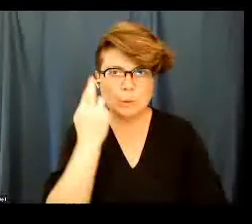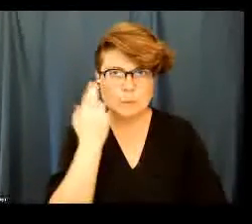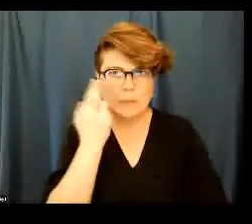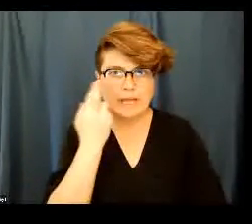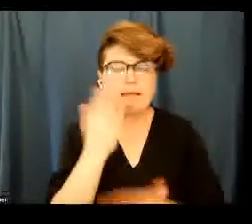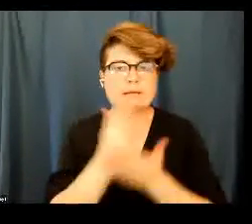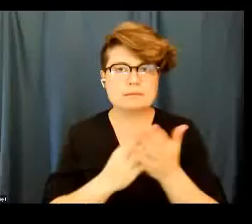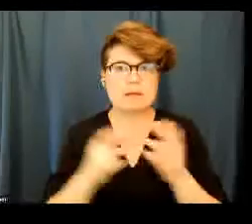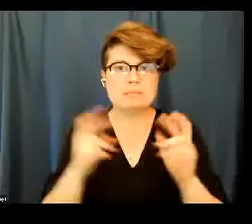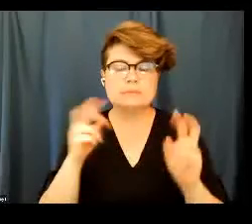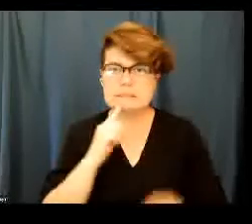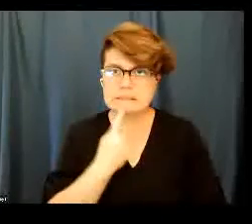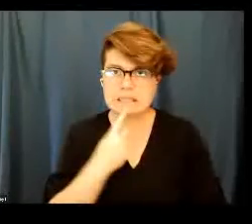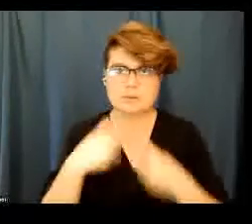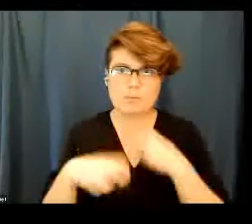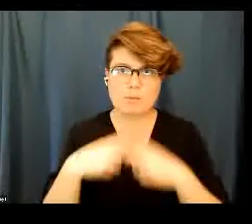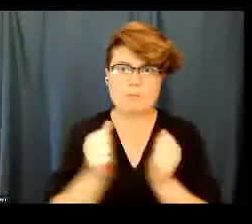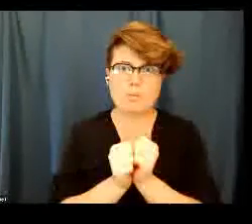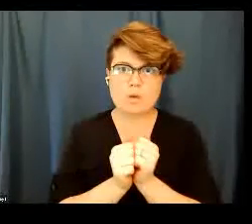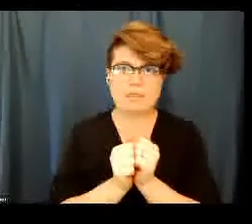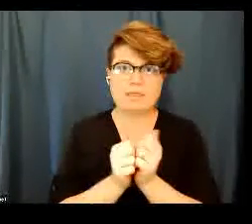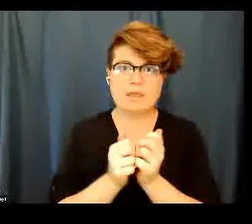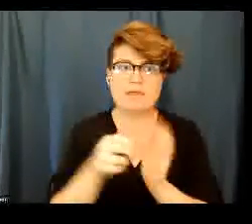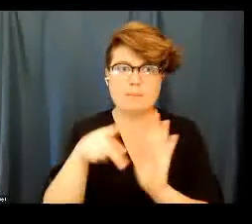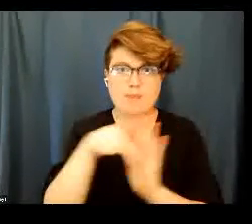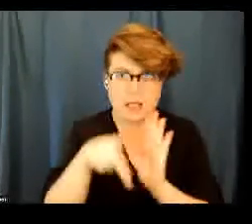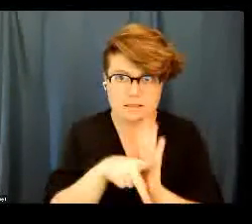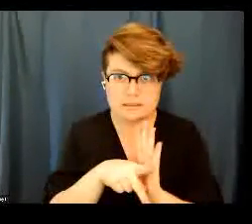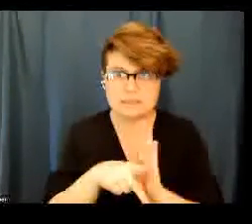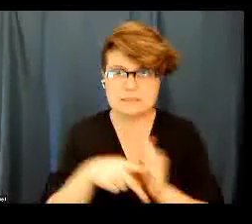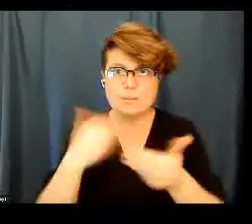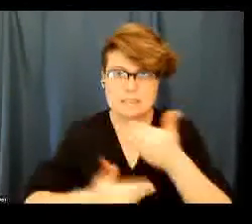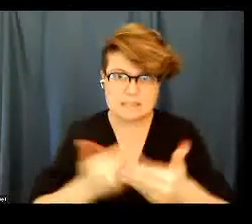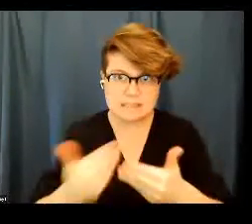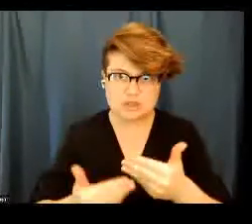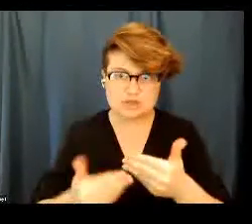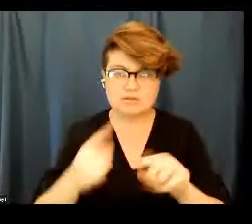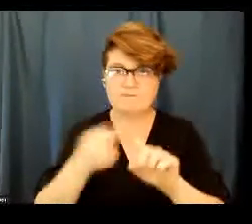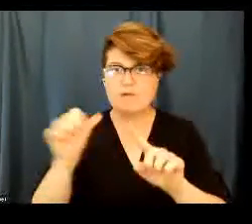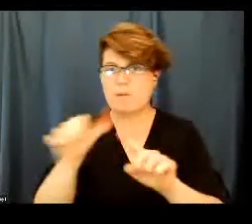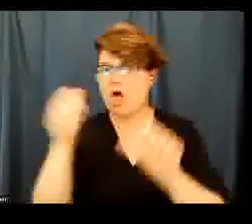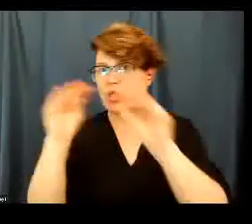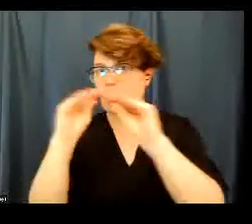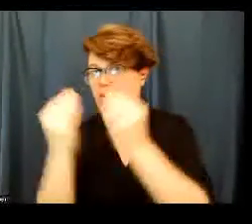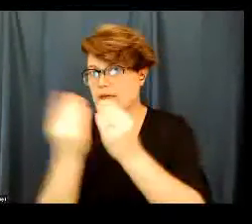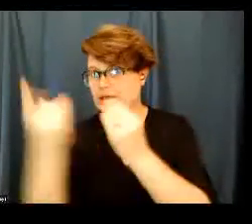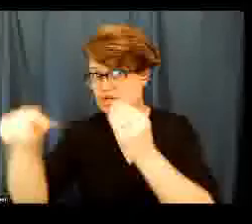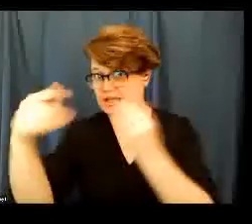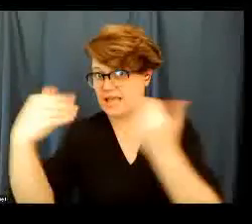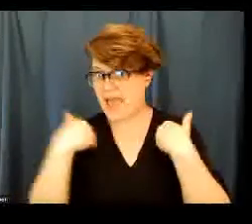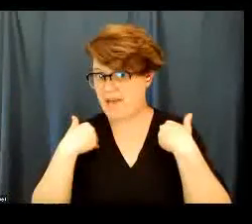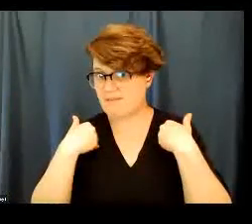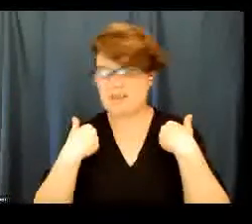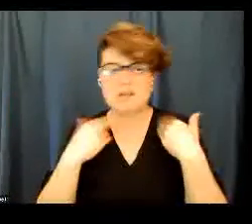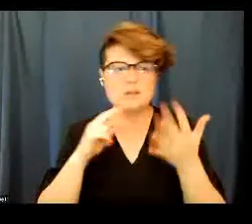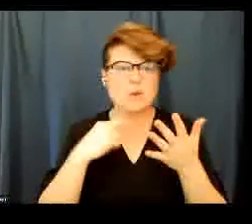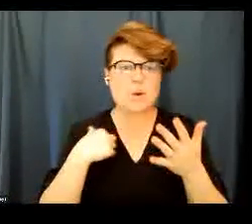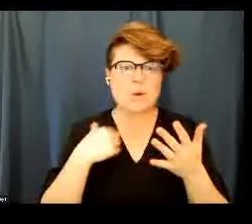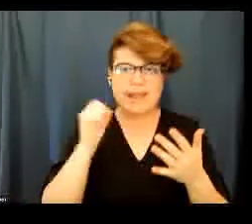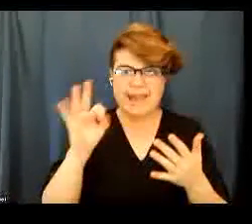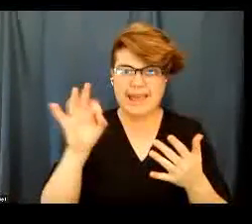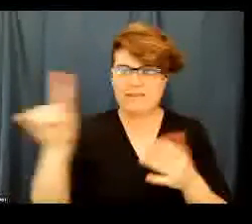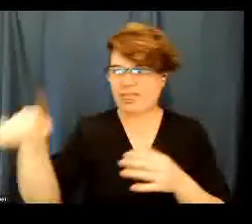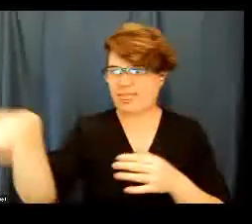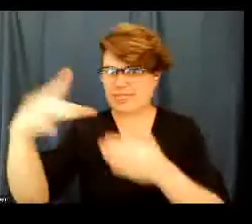the existing policies and procedures that different organizations have. And so if we don't have the buy-in from